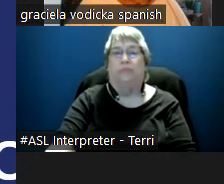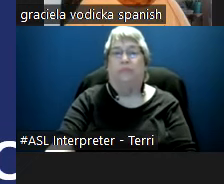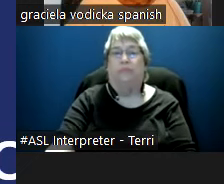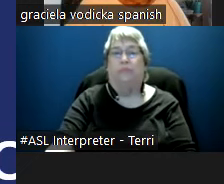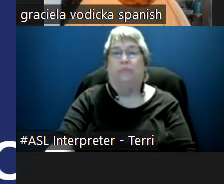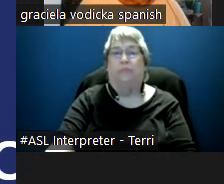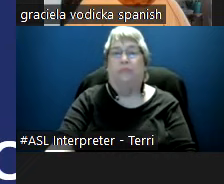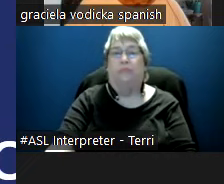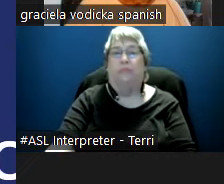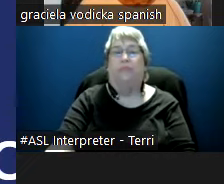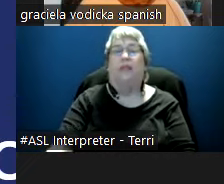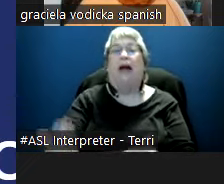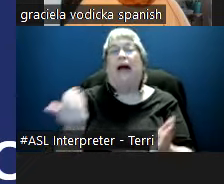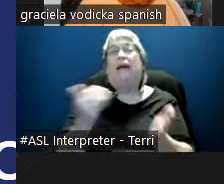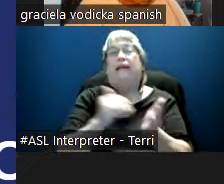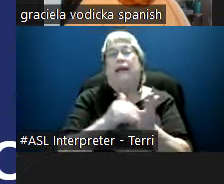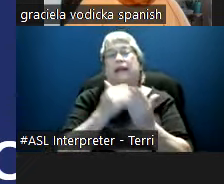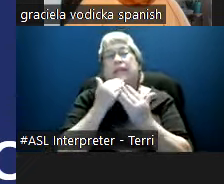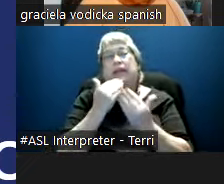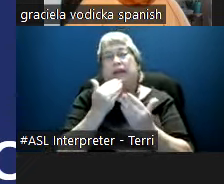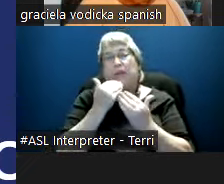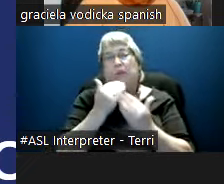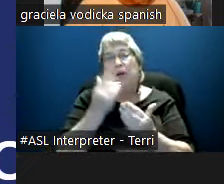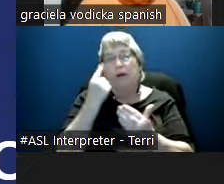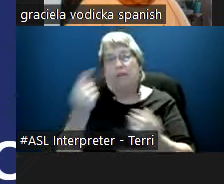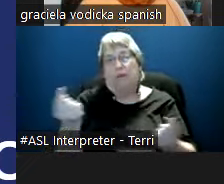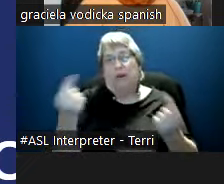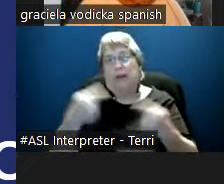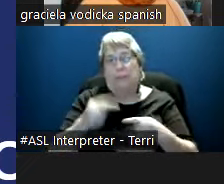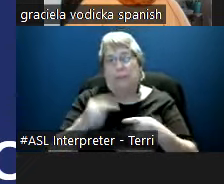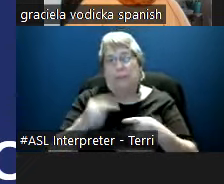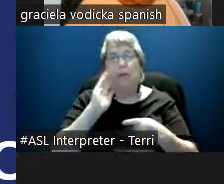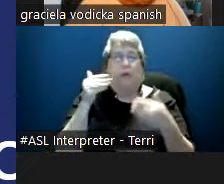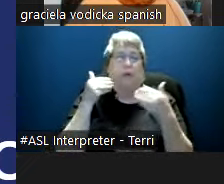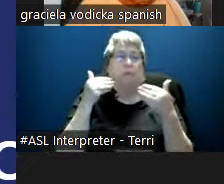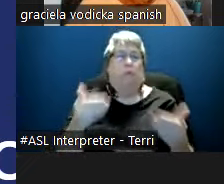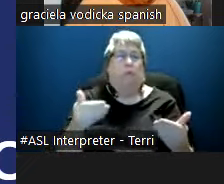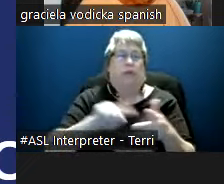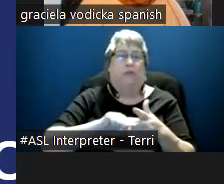So again, thank you all for being here. We'll go ahead and jump in and get started.